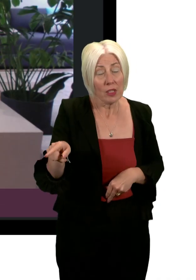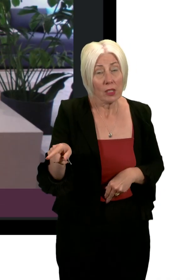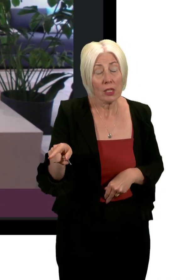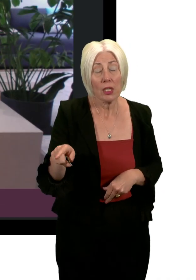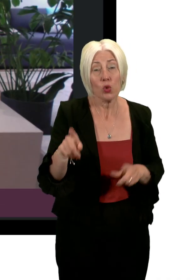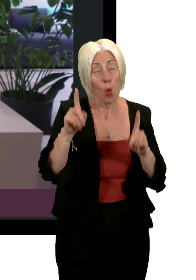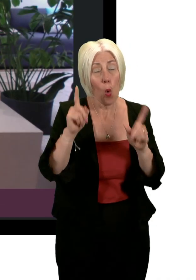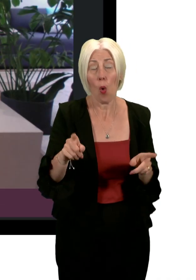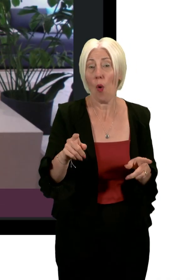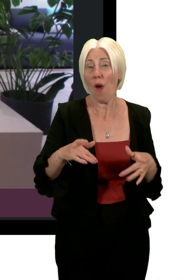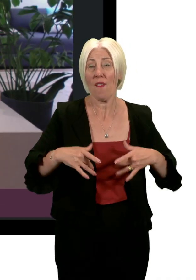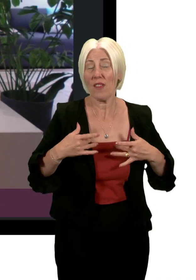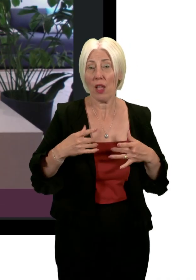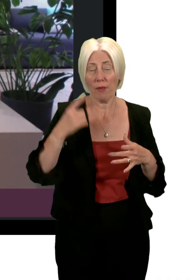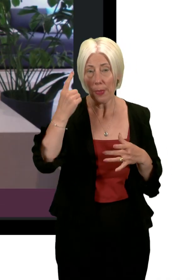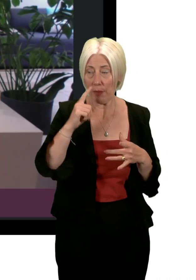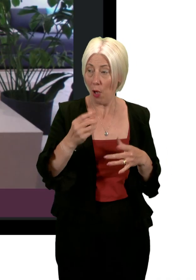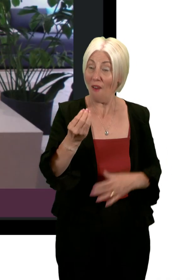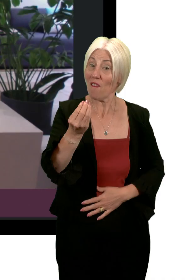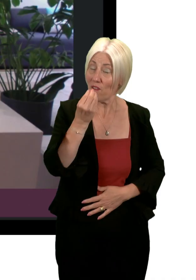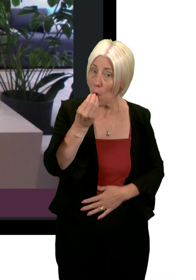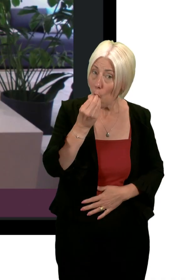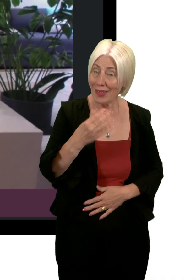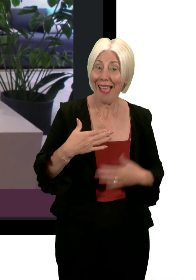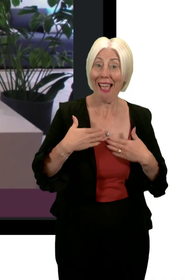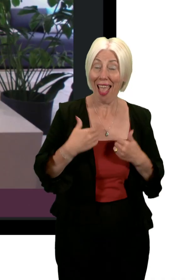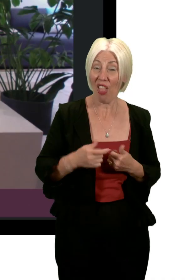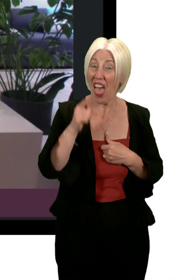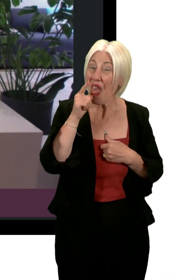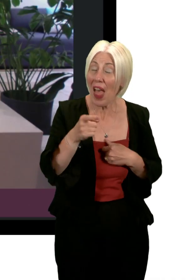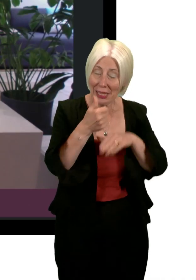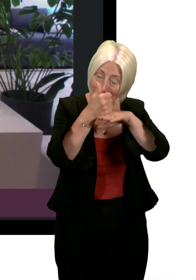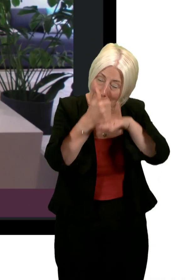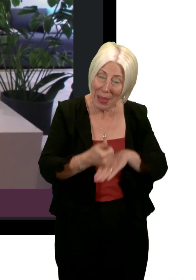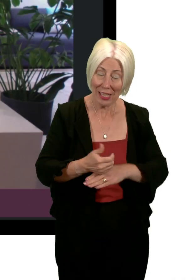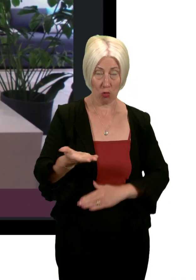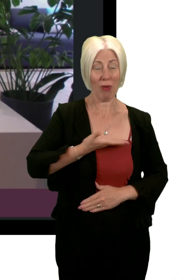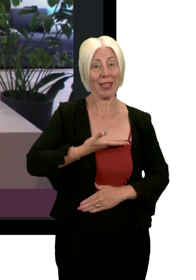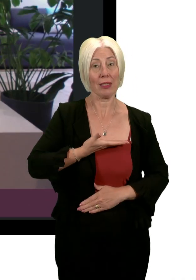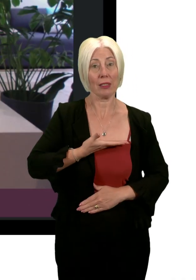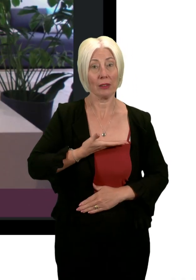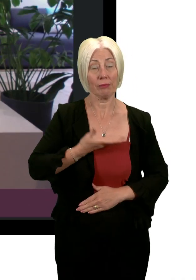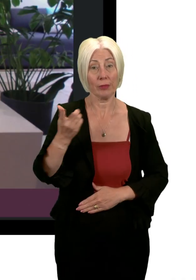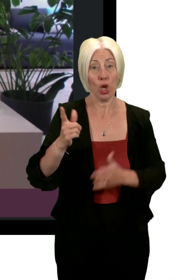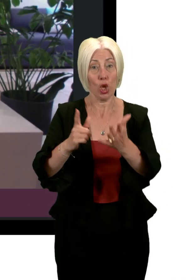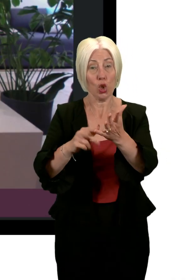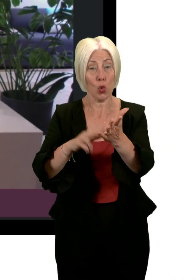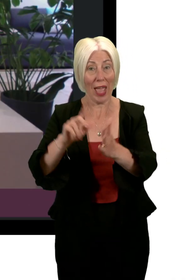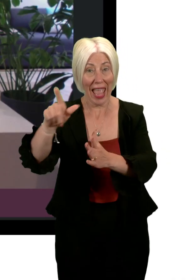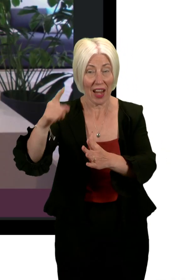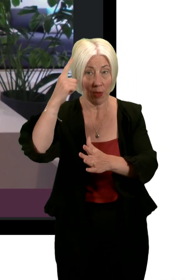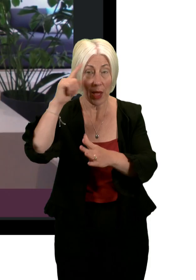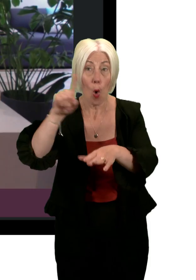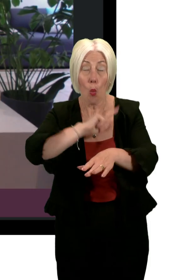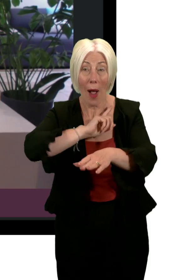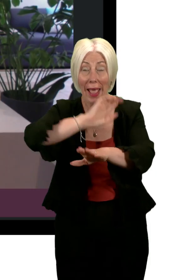towards food and health being seen as basic human rights. The United Nations remembering what it was founded on, the